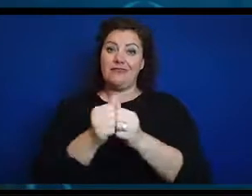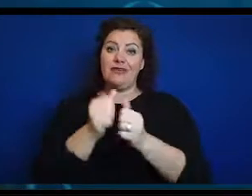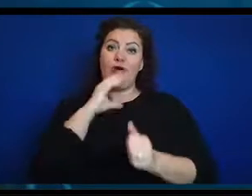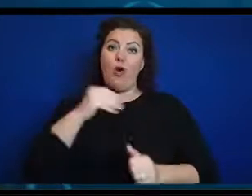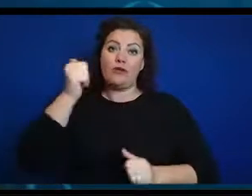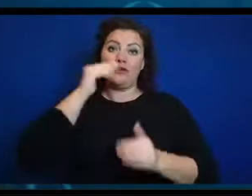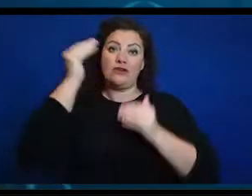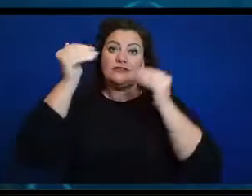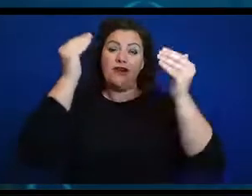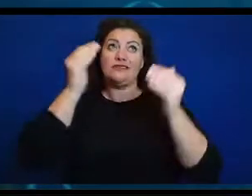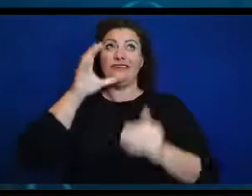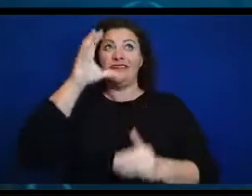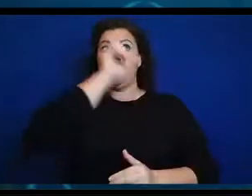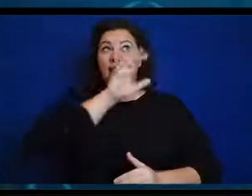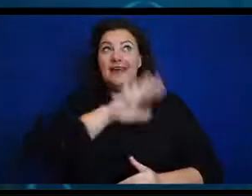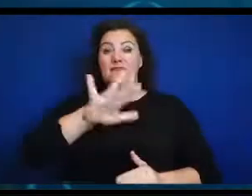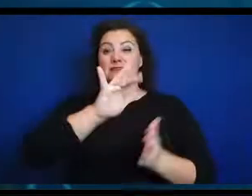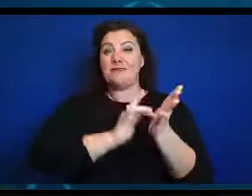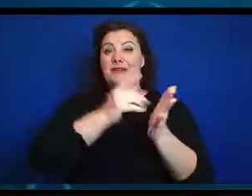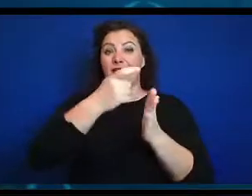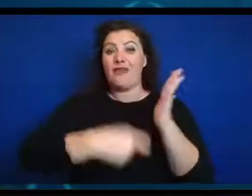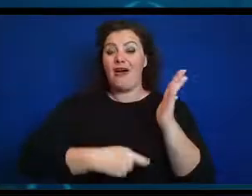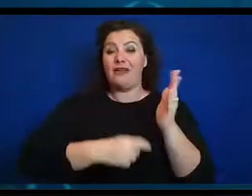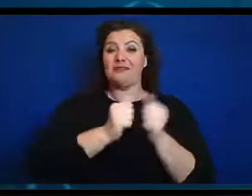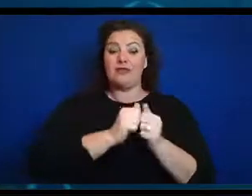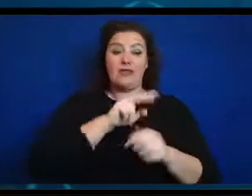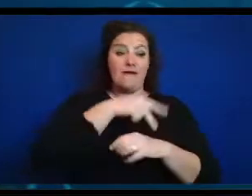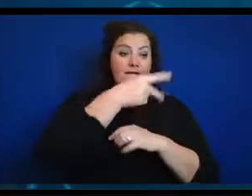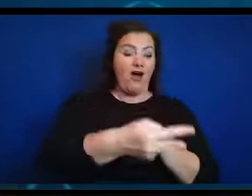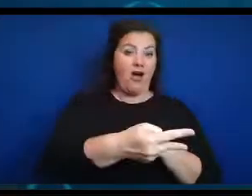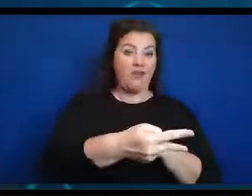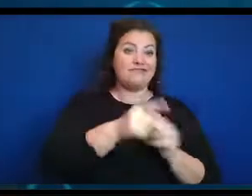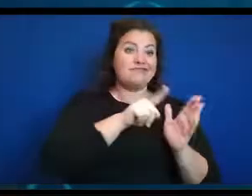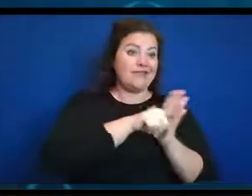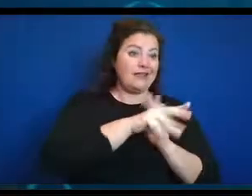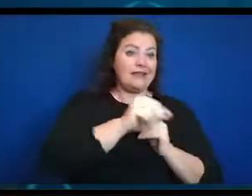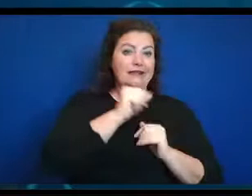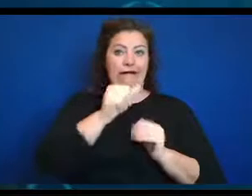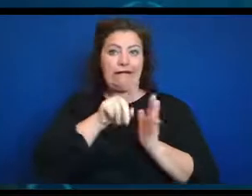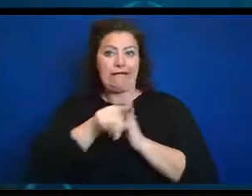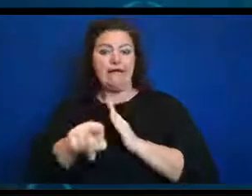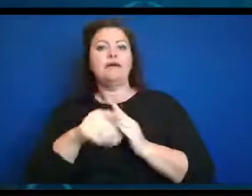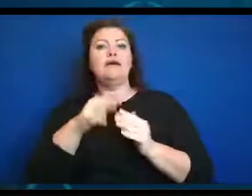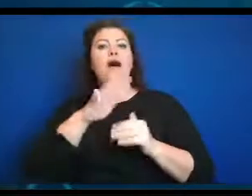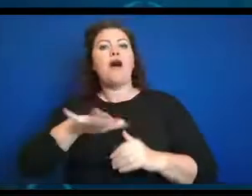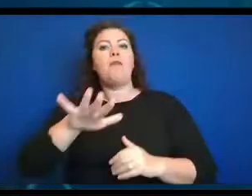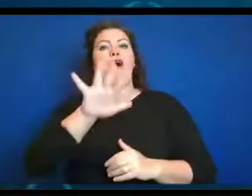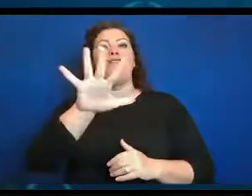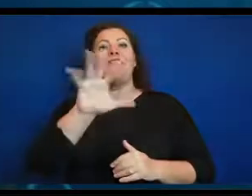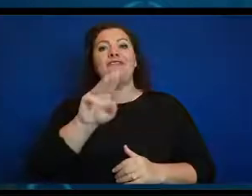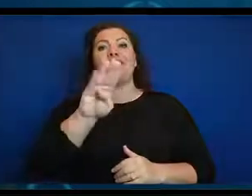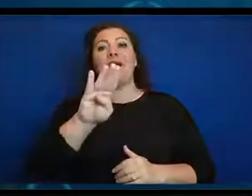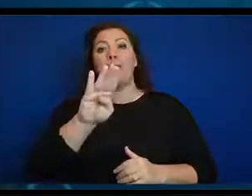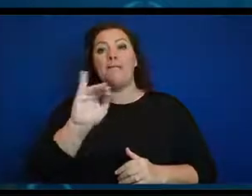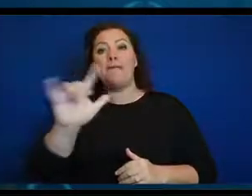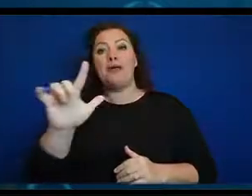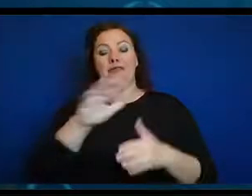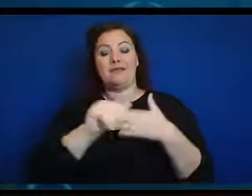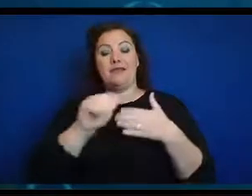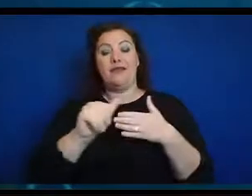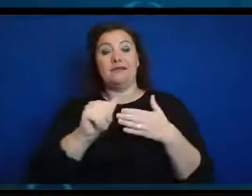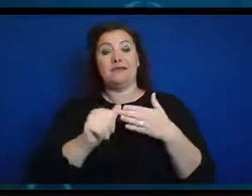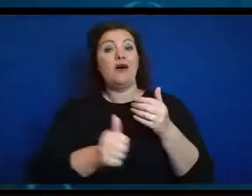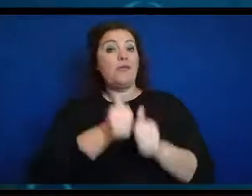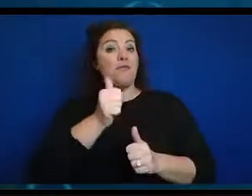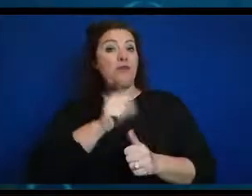estimated medical costs attributable to fatal and non-fatal falls is approximately $50 billion. In sum, most falls happen in the home,